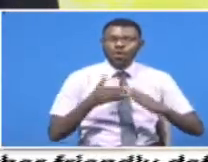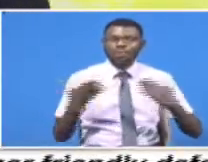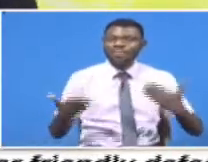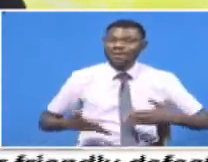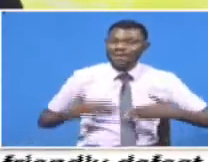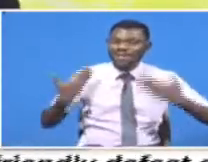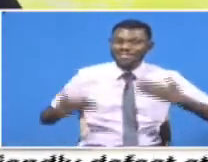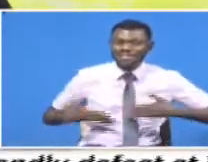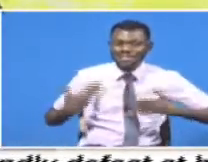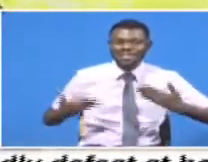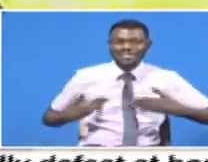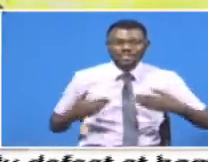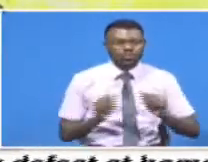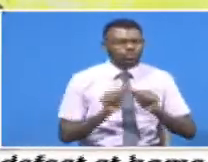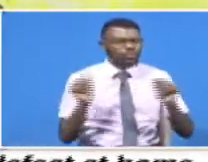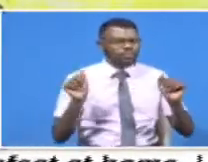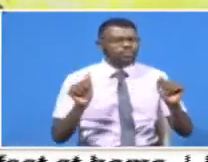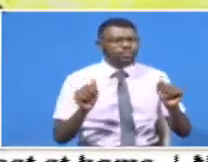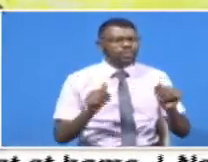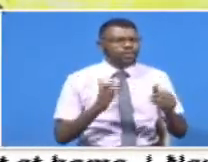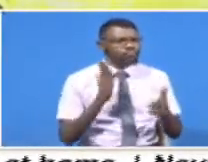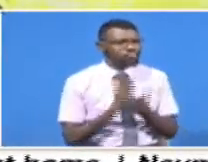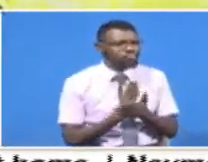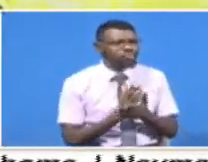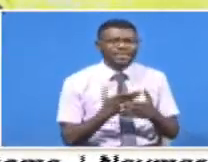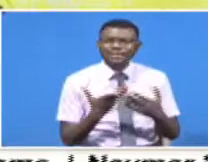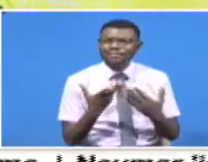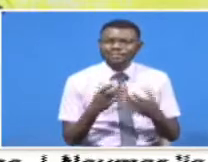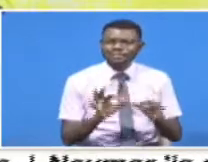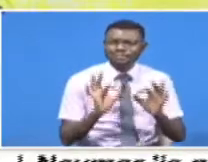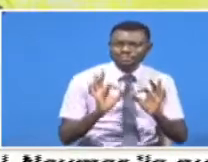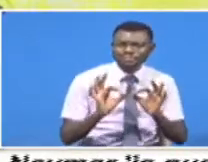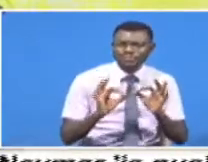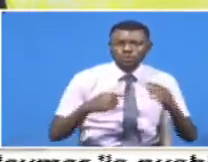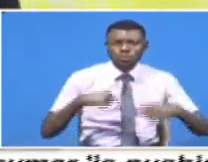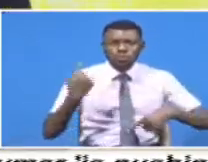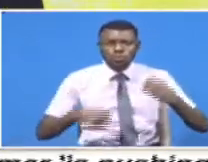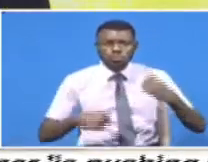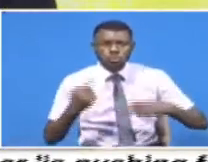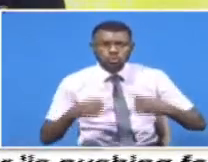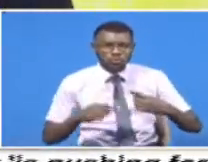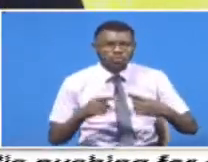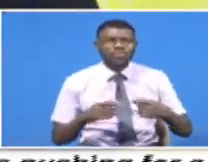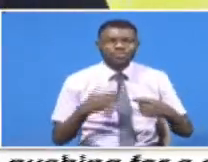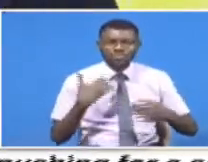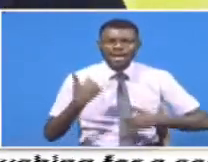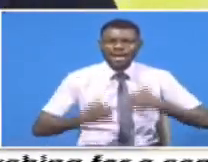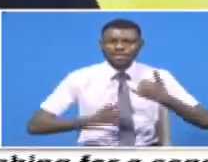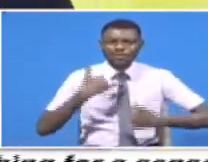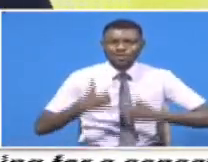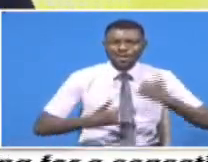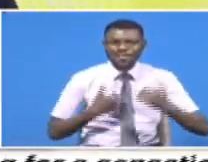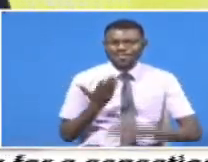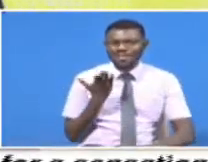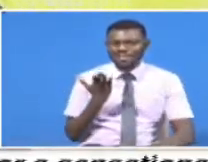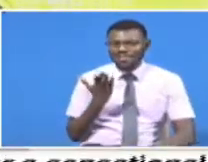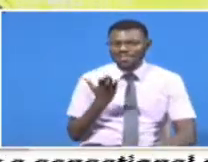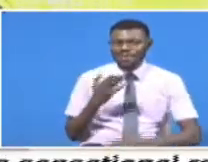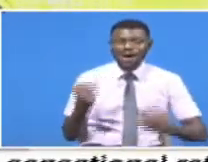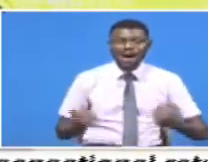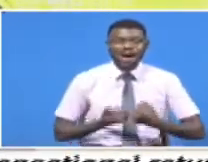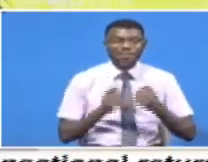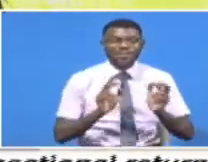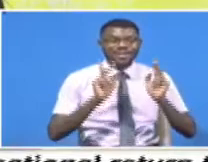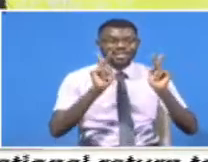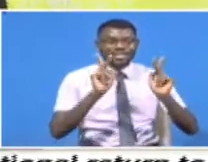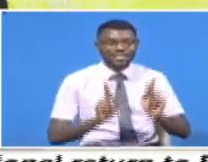there. It's always an intense, electrifying competition that happens in Kisumu, and